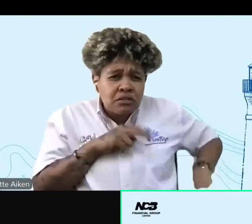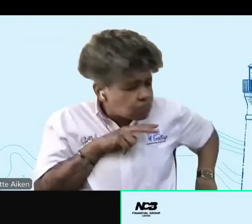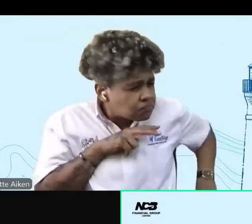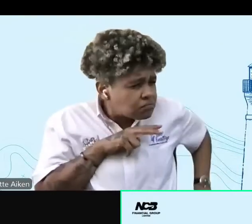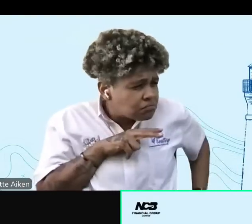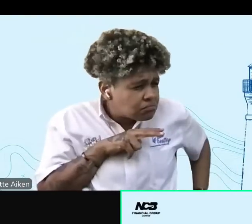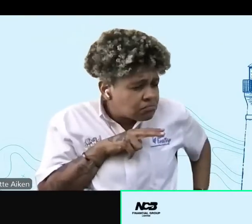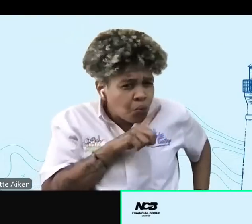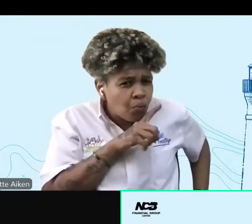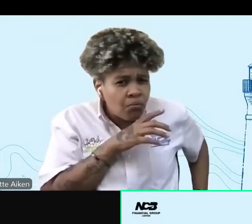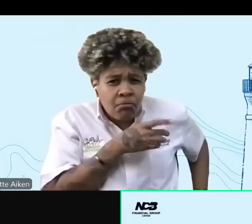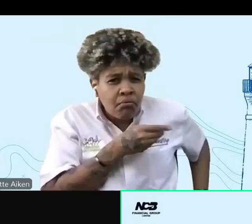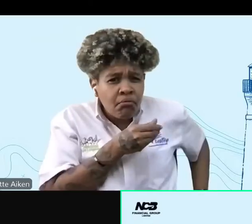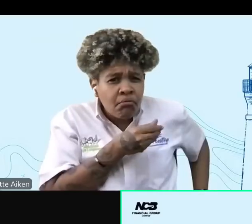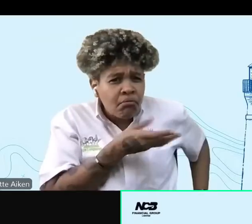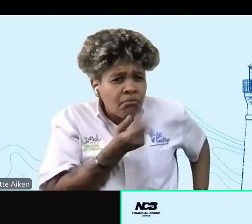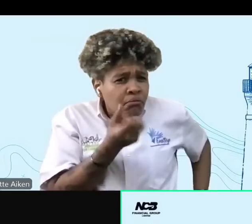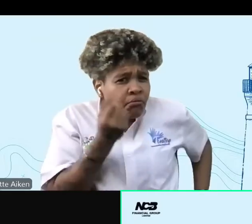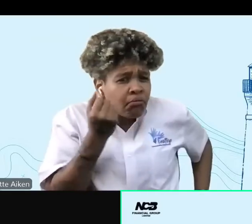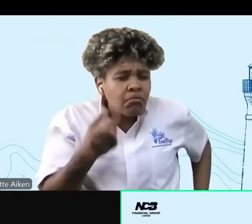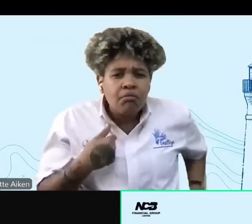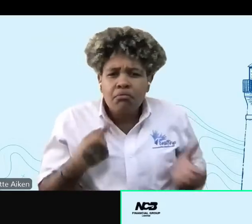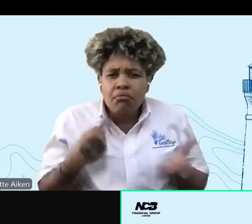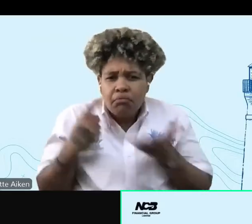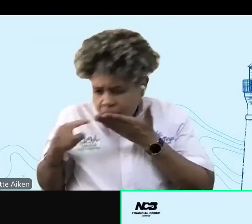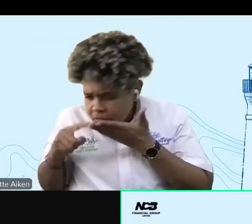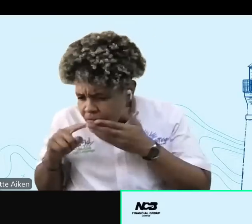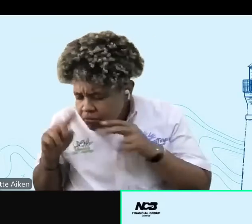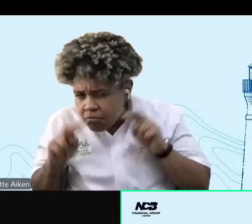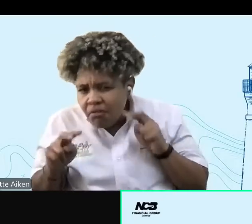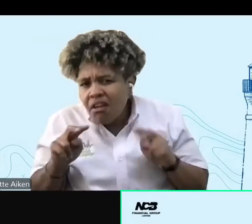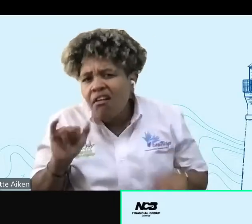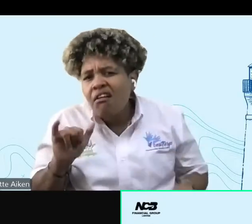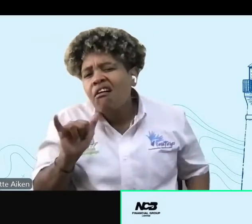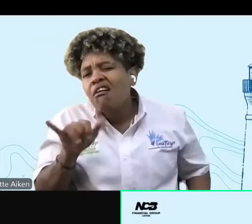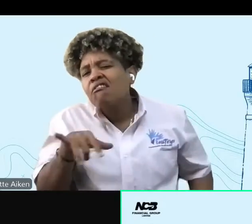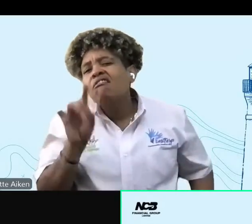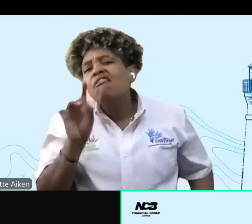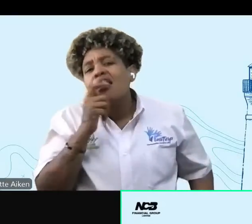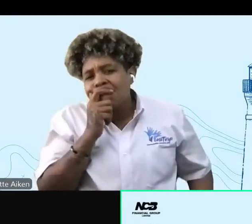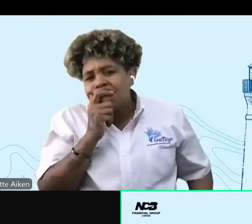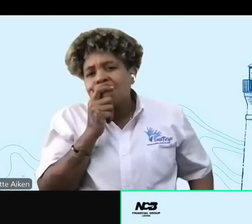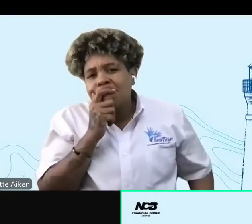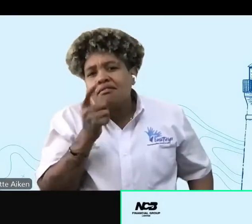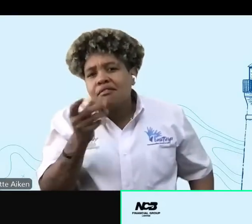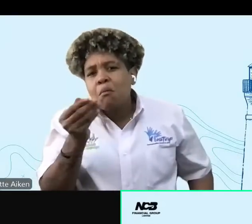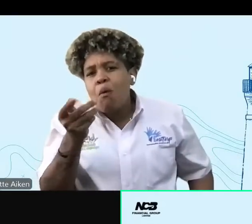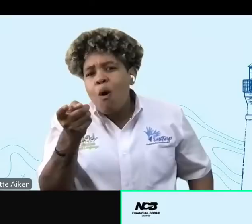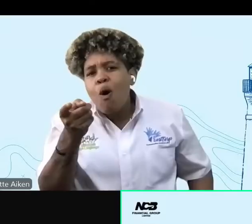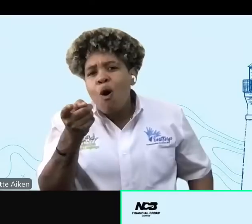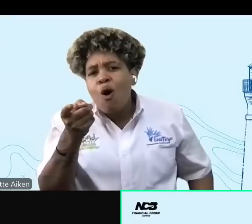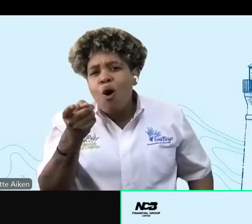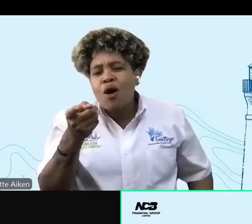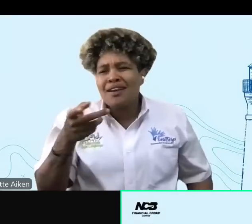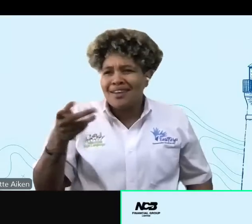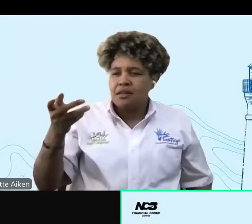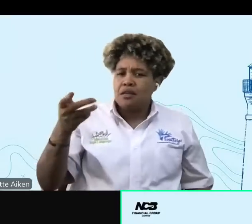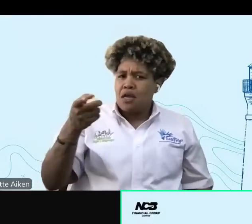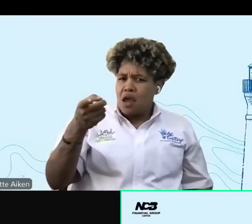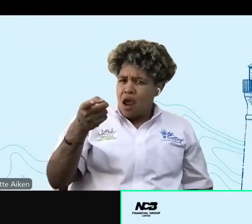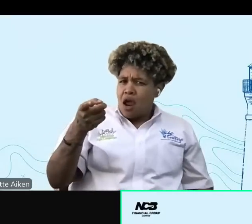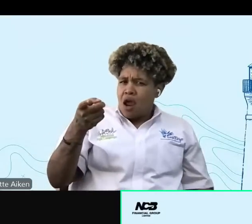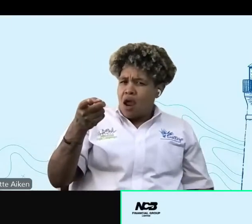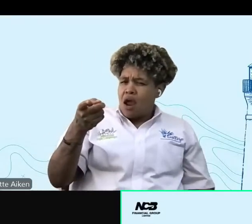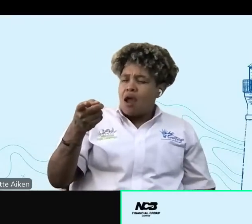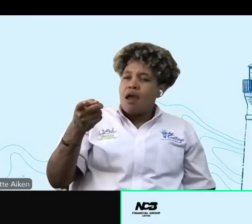that. We did the investigation and would have reversed or posted to the customers' accounts